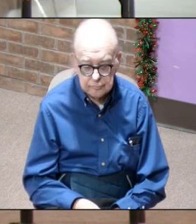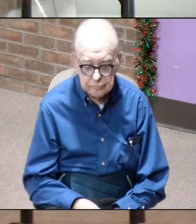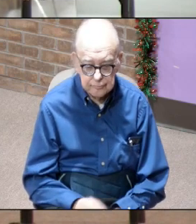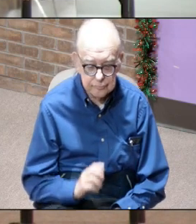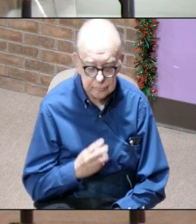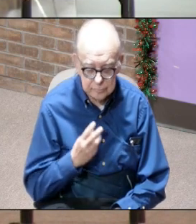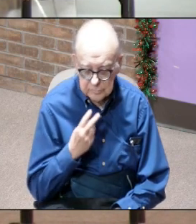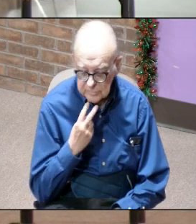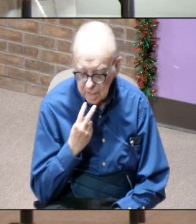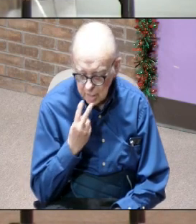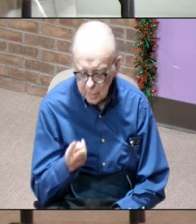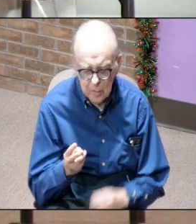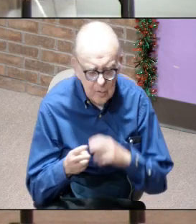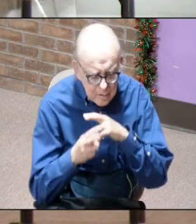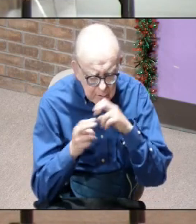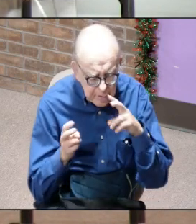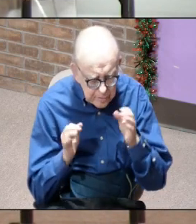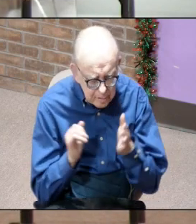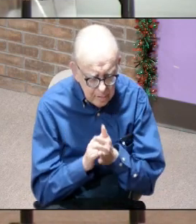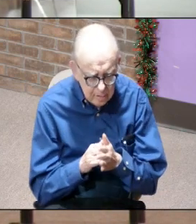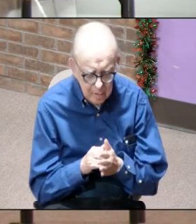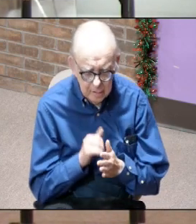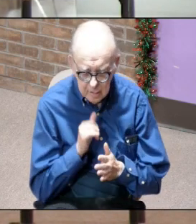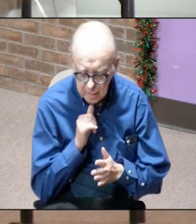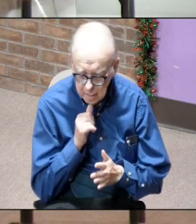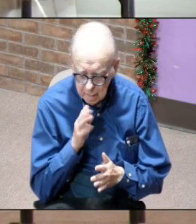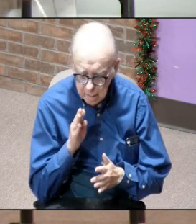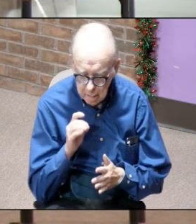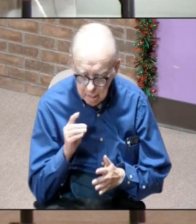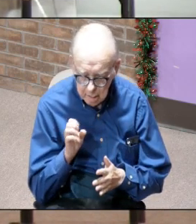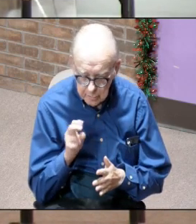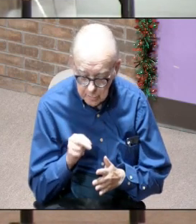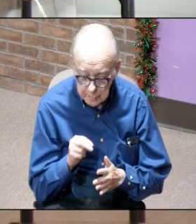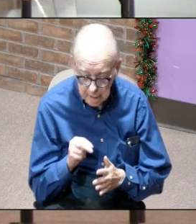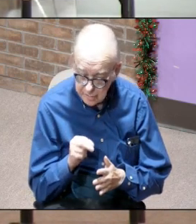Go research it. It is not Joe Biden's